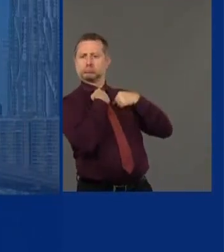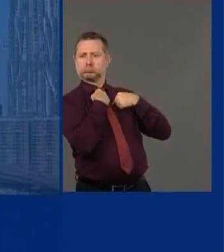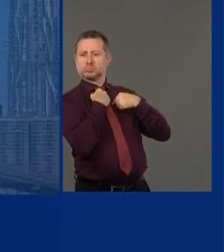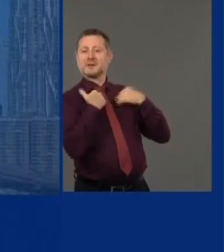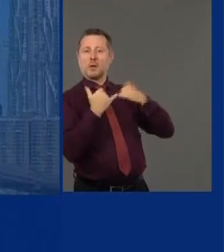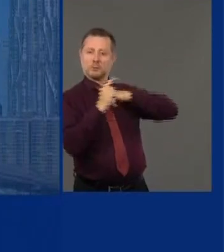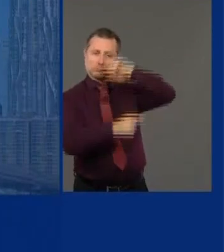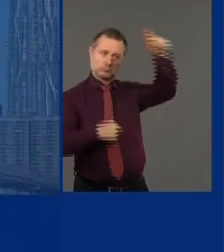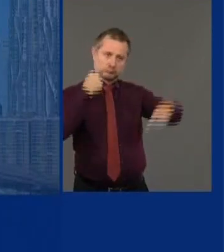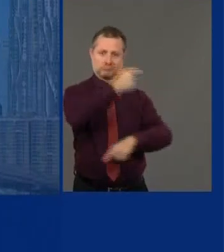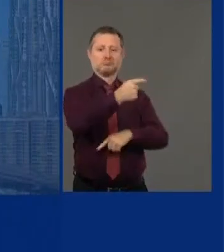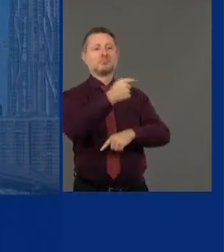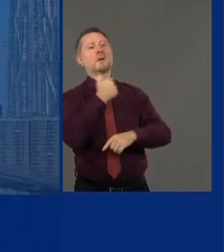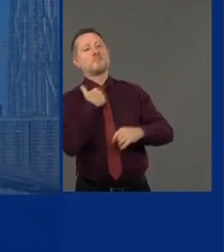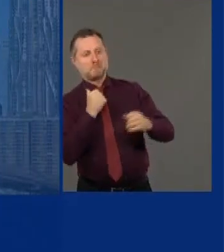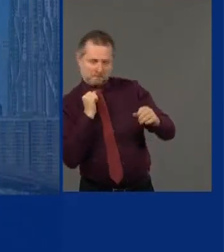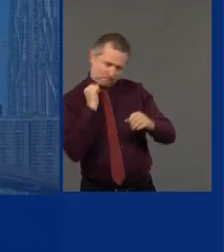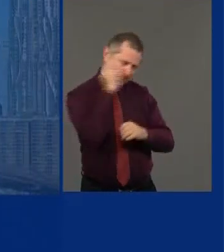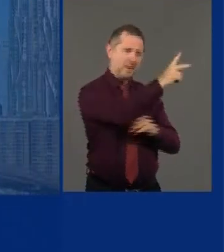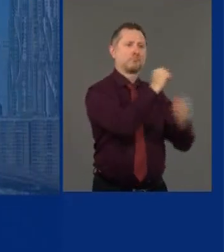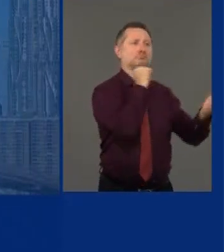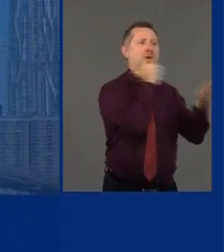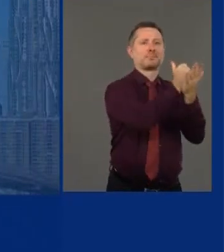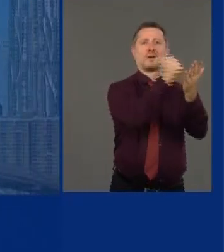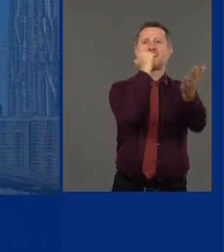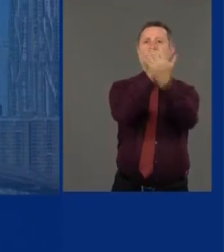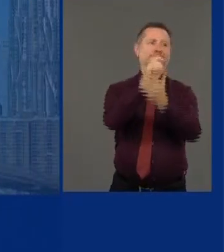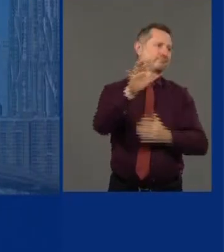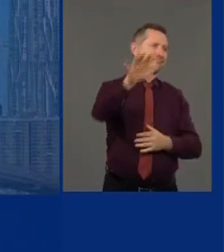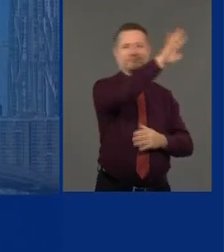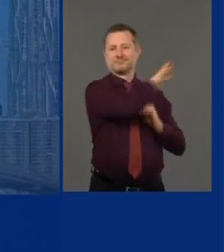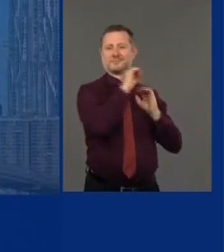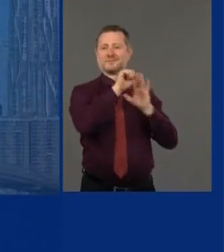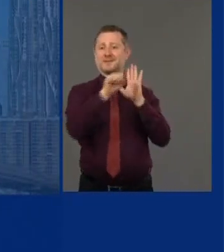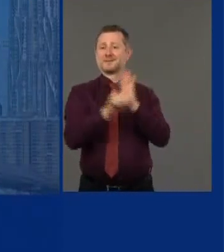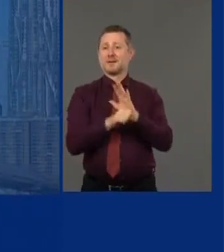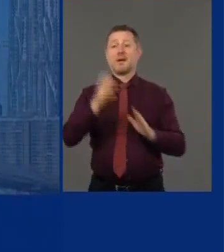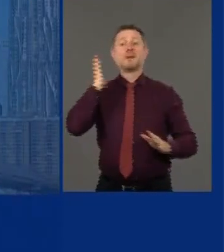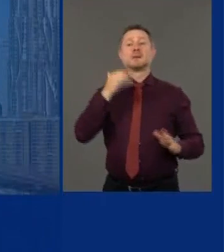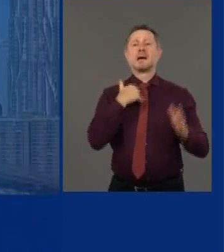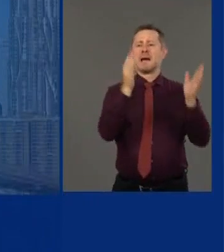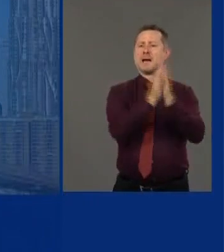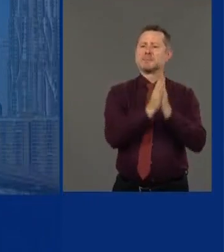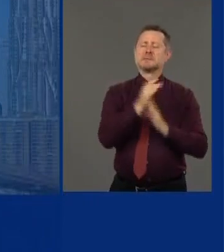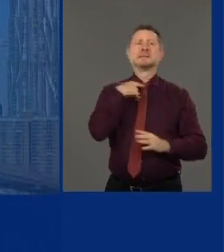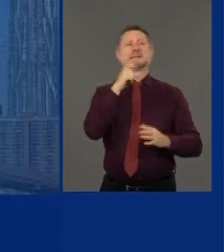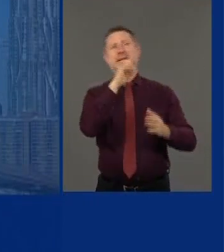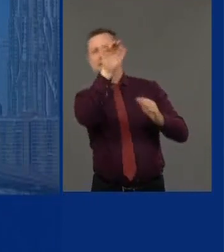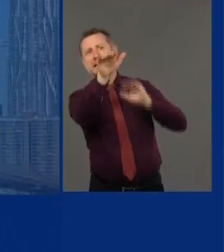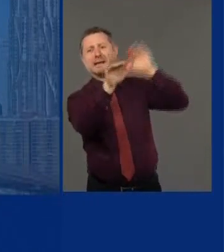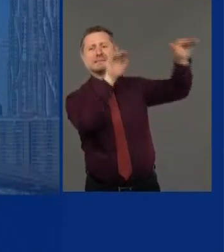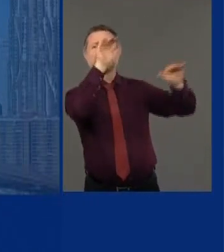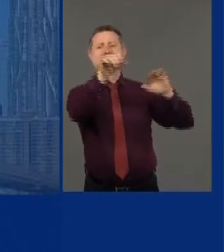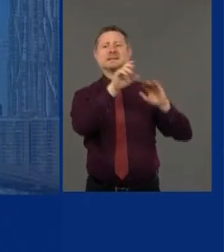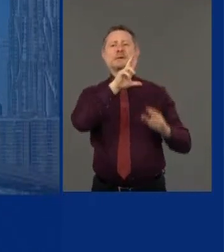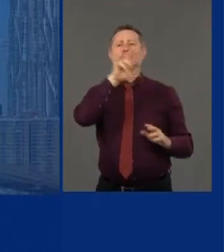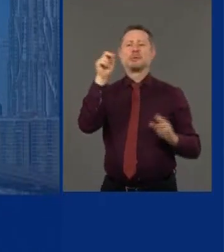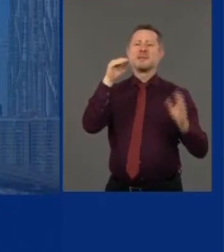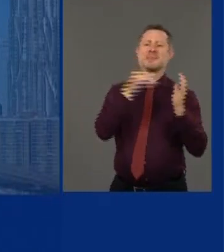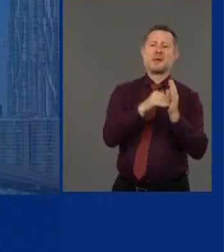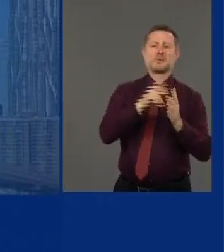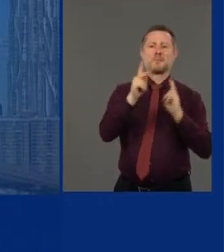life. Relationships work both ways. When I asked for help, we had 30,000 people from across